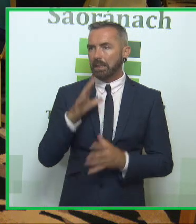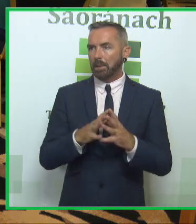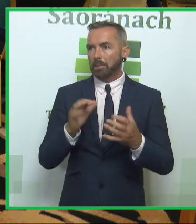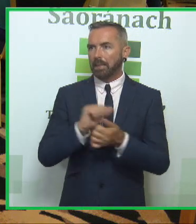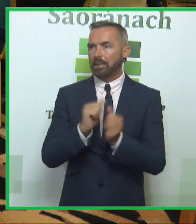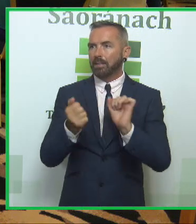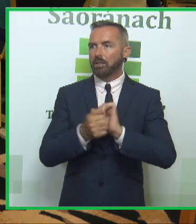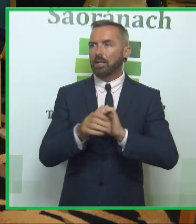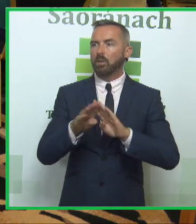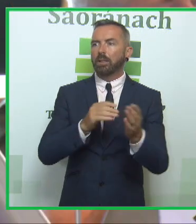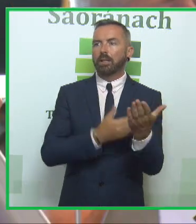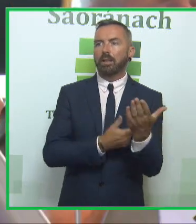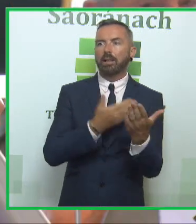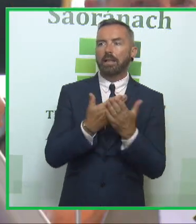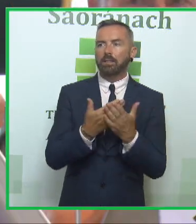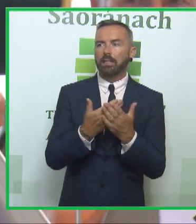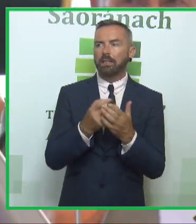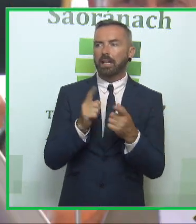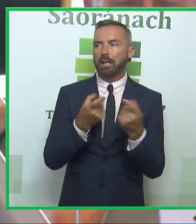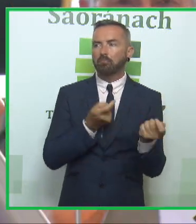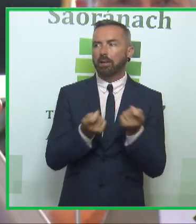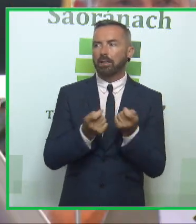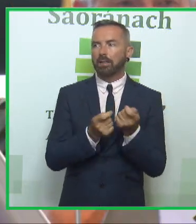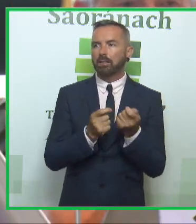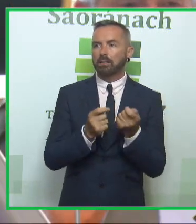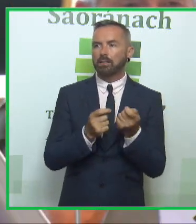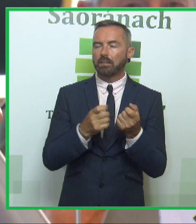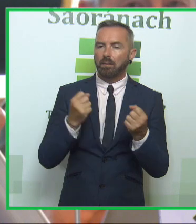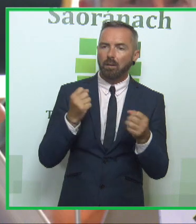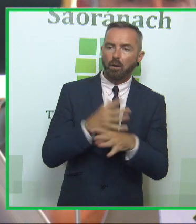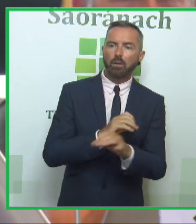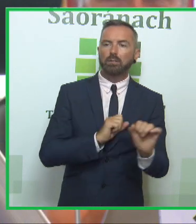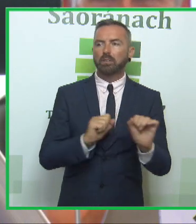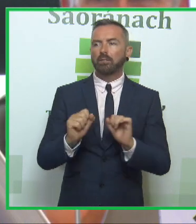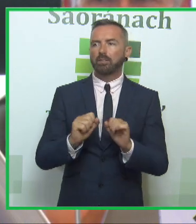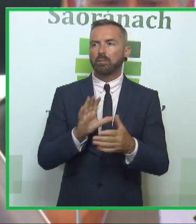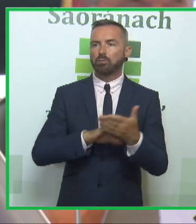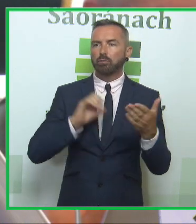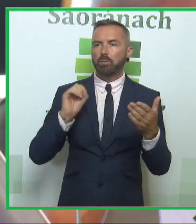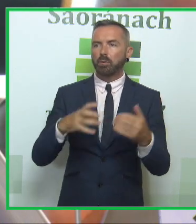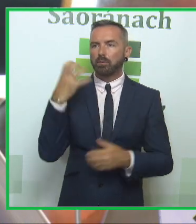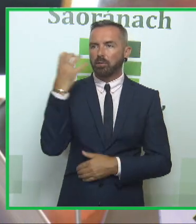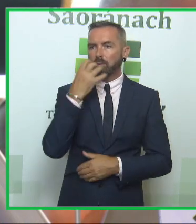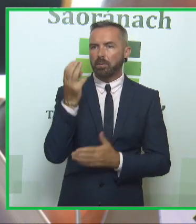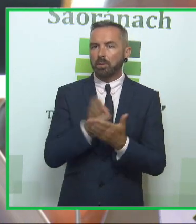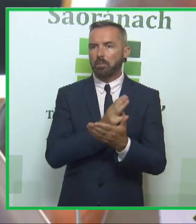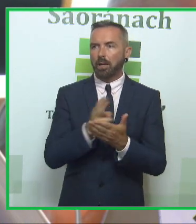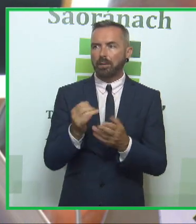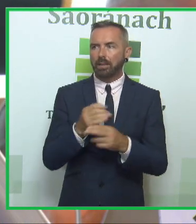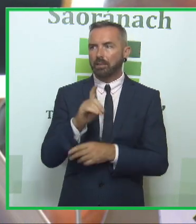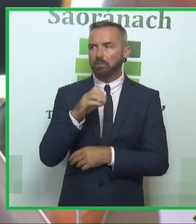in legislation and regulation across the board in order to remove the criminal element from the drug